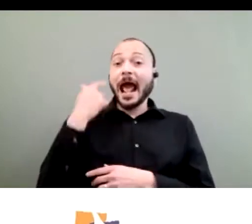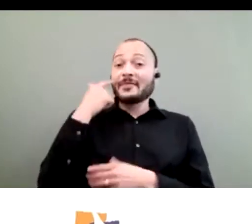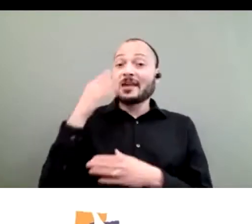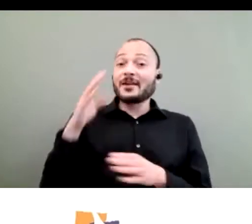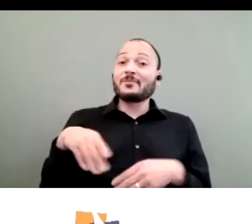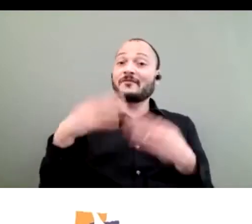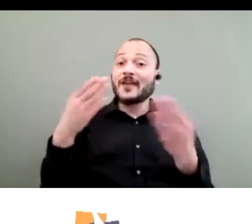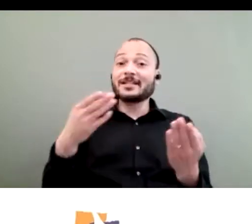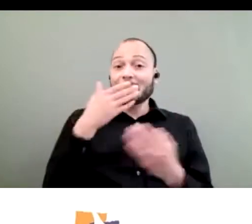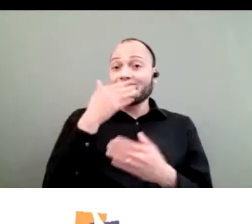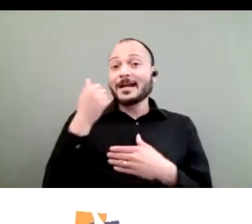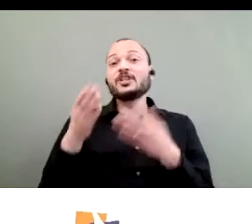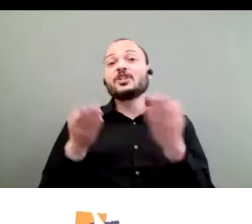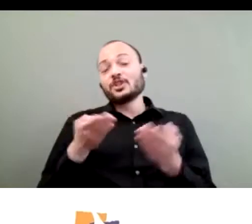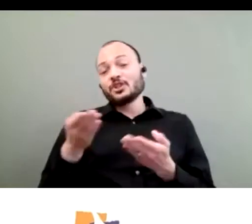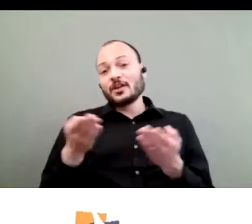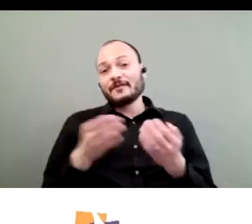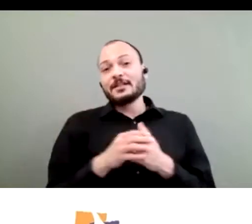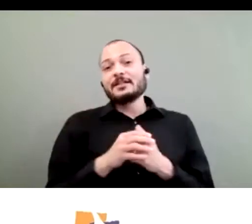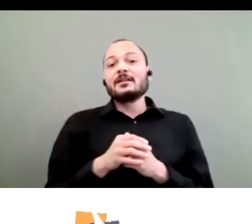best service.